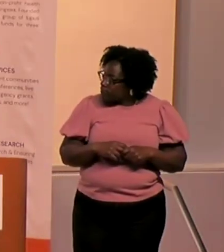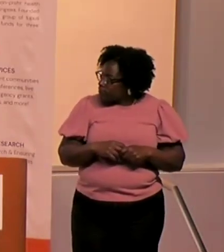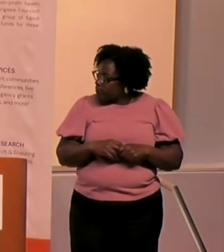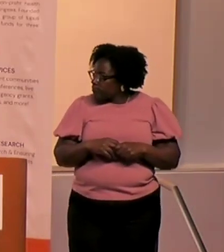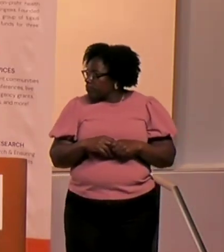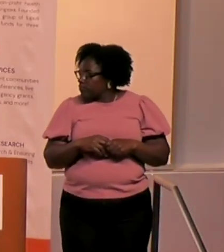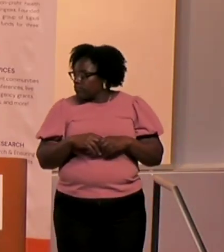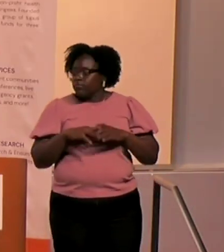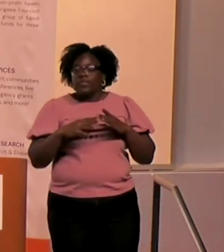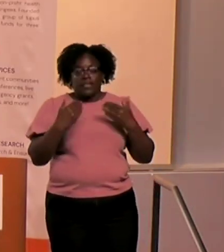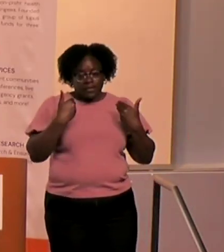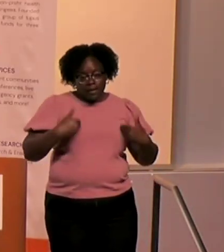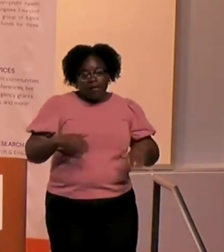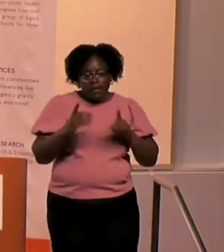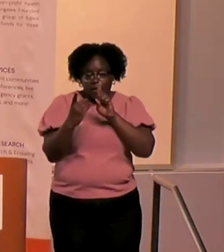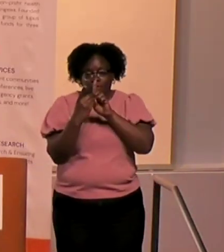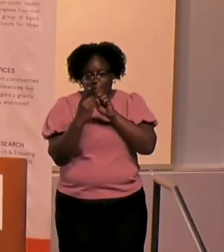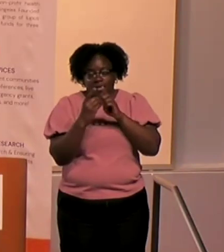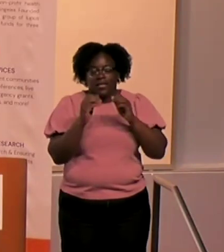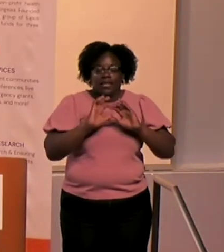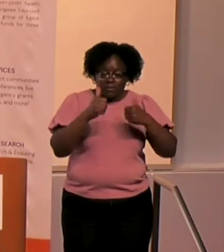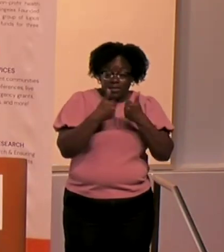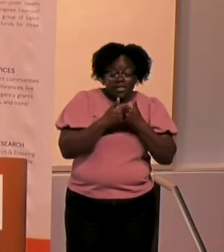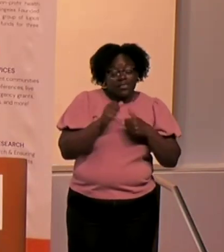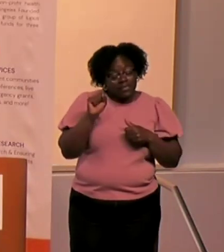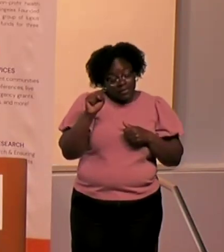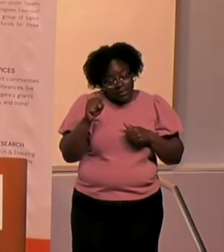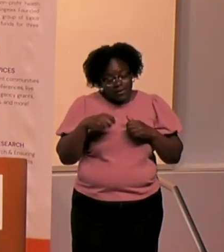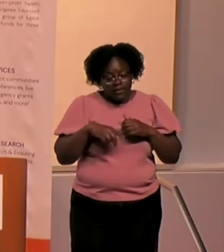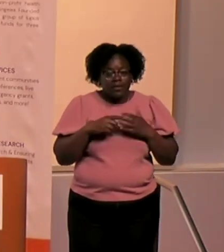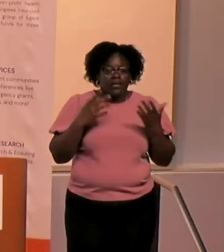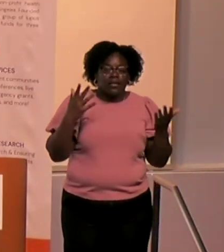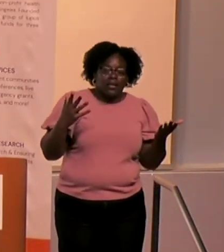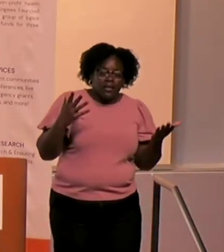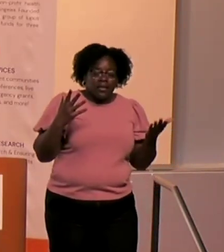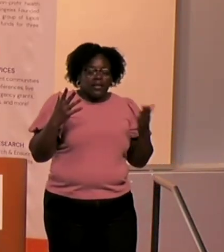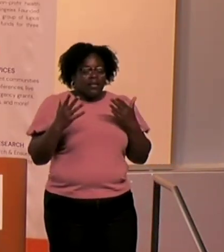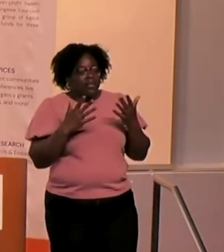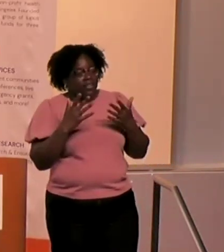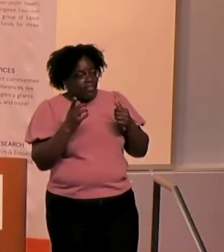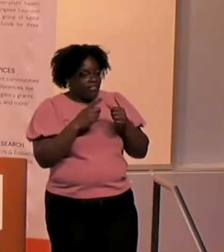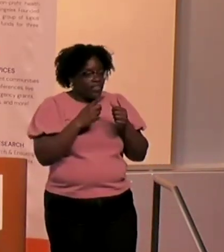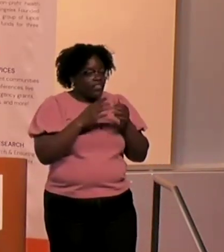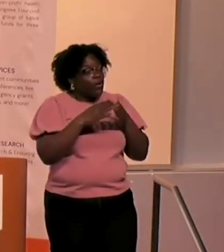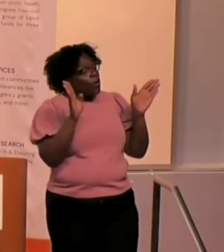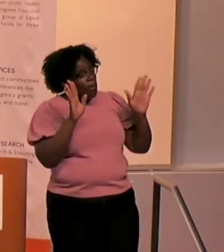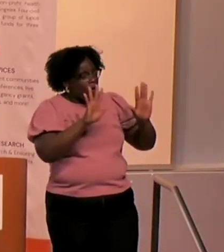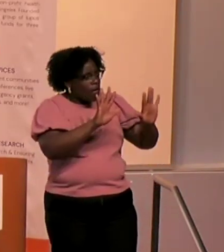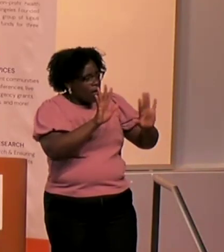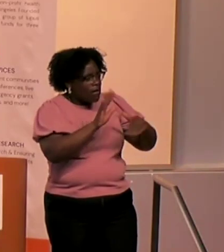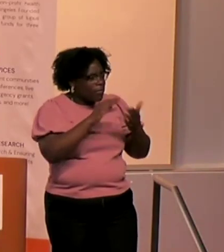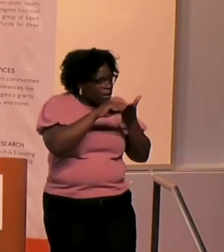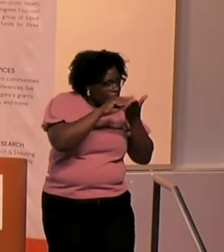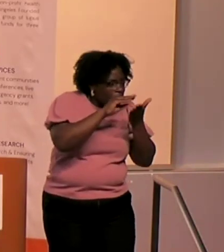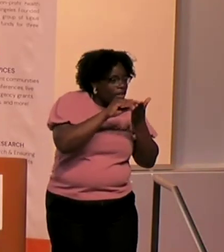Yeah, I'm dating and it's been challenging, I have to say. And your comment on like, oh, maybe at first they're initially open to it, want to learn about